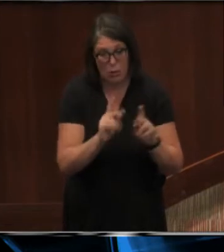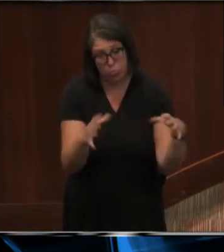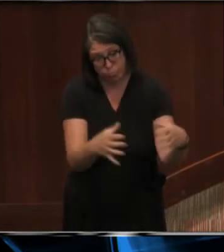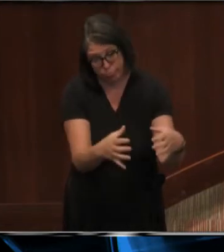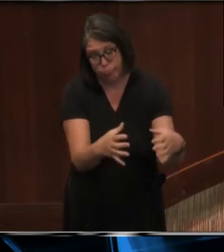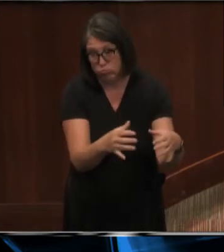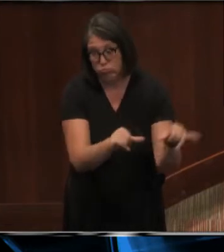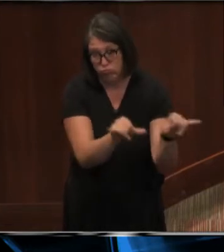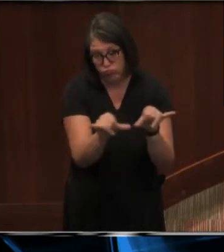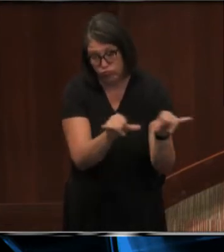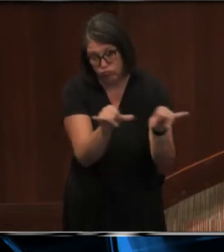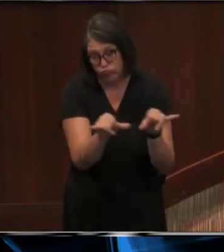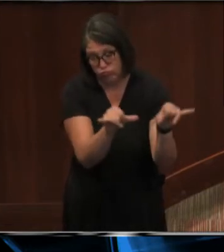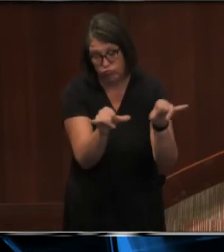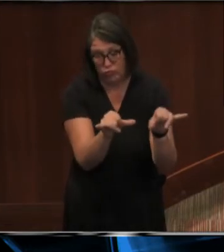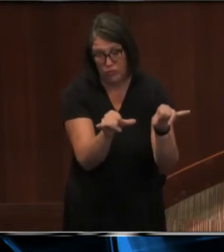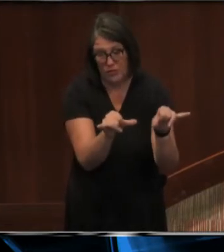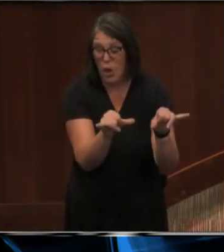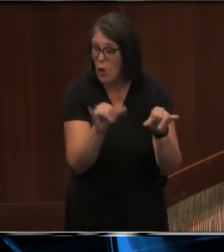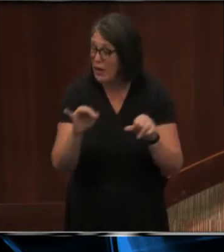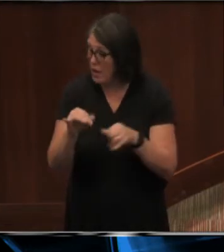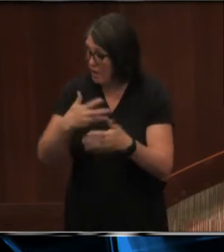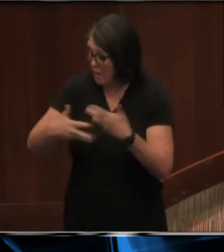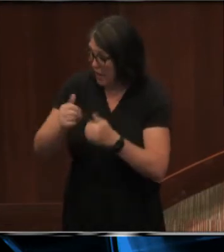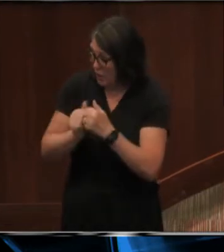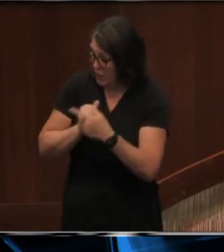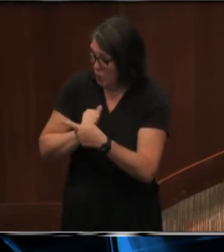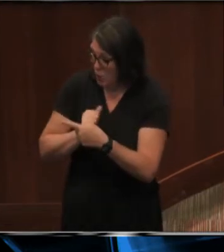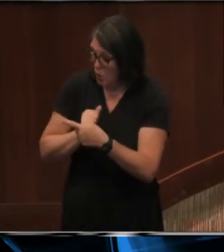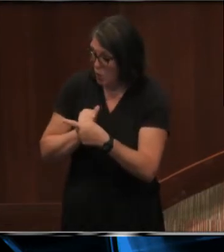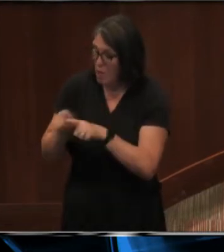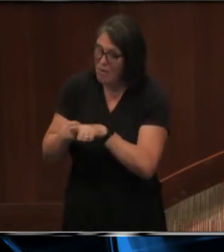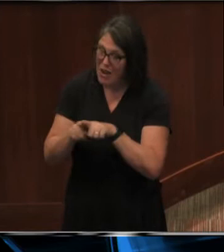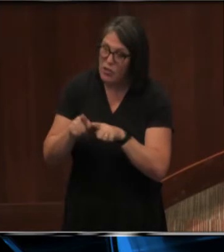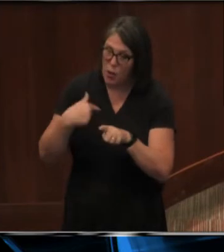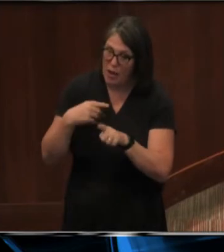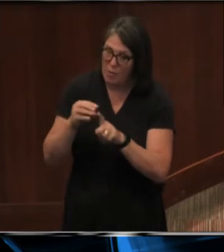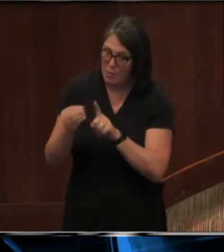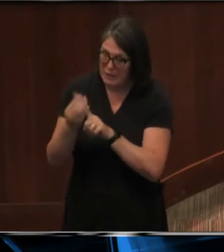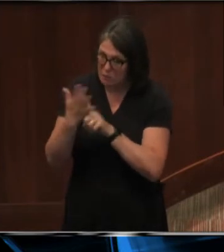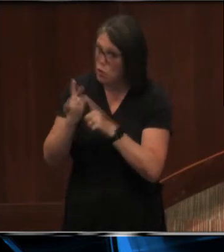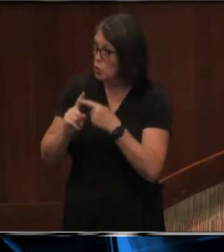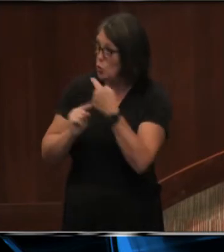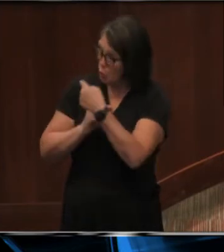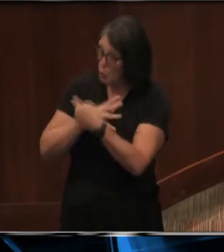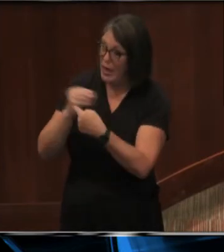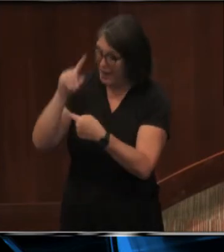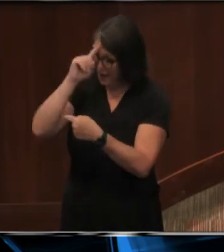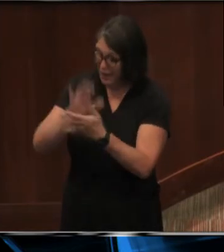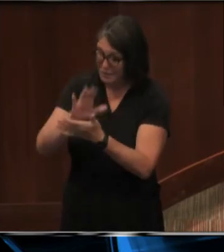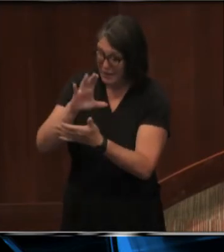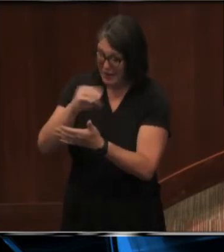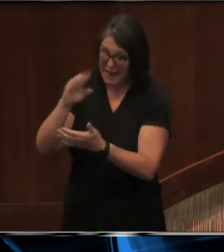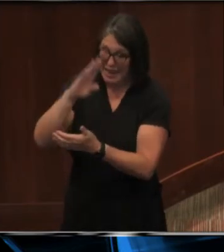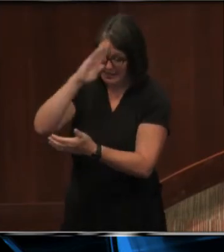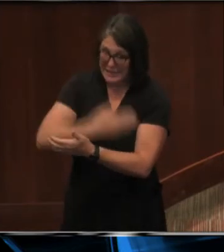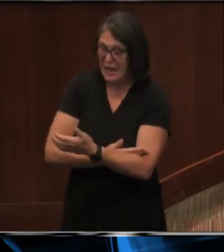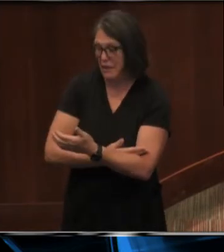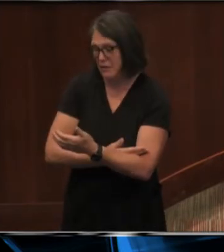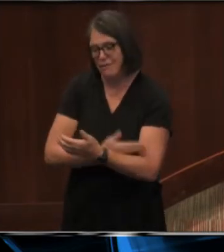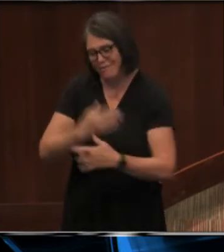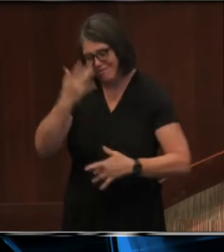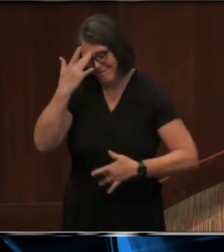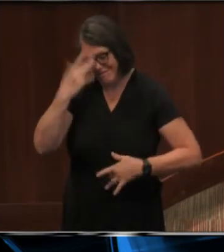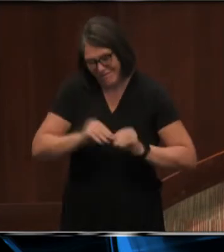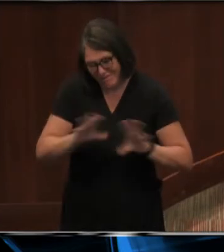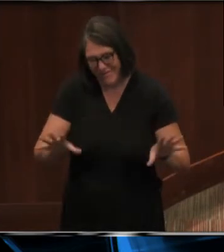you, I'm exposed to not only you, but your exposure to your husband and your son. Infectious disease works in a social network. So